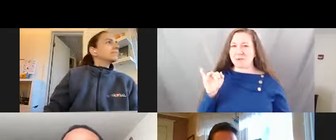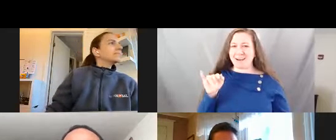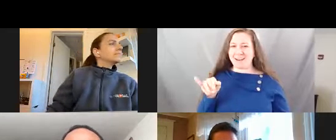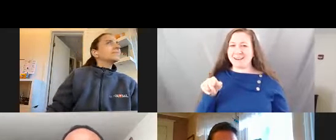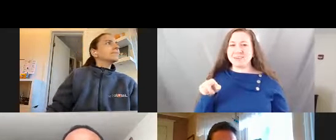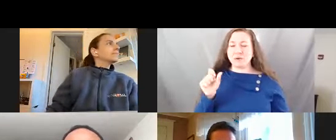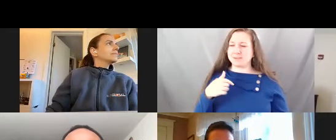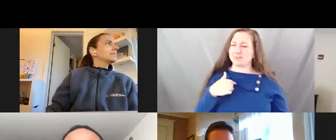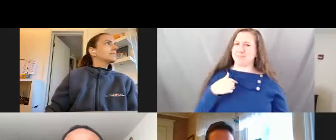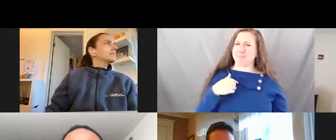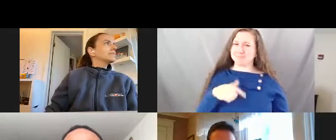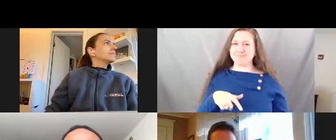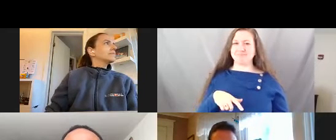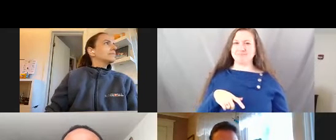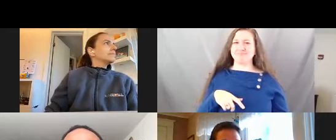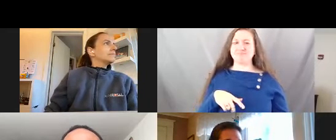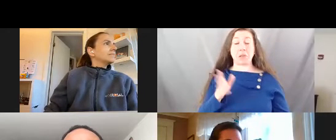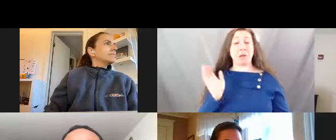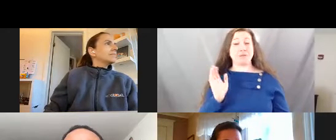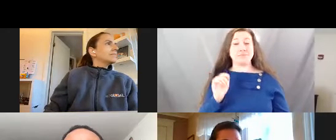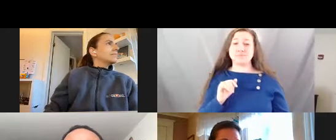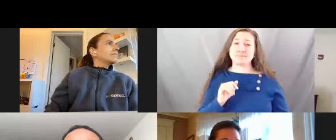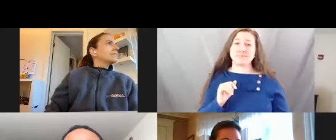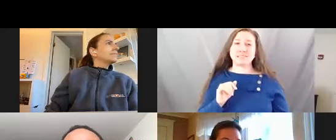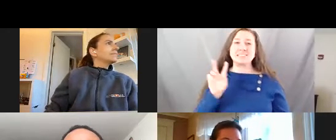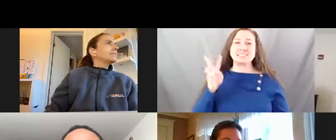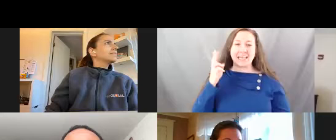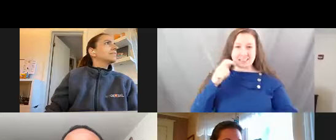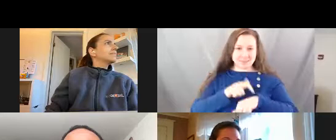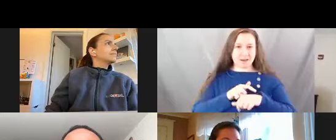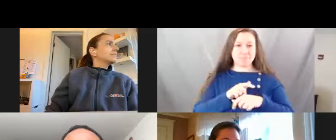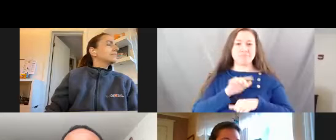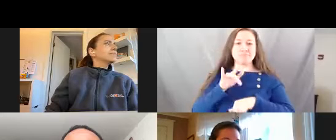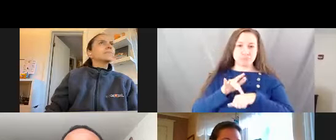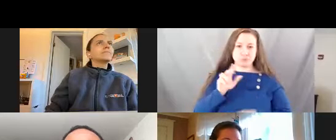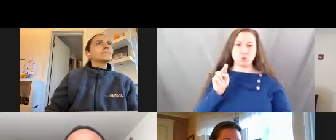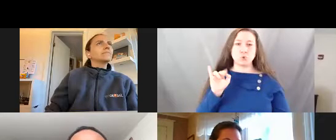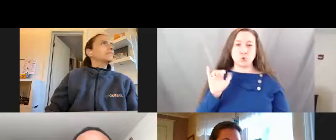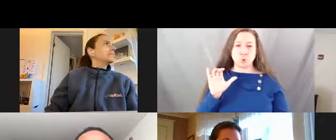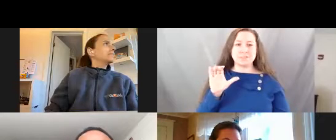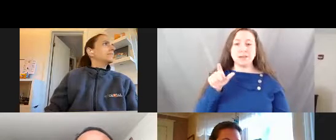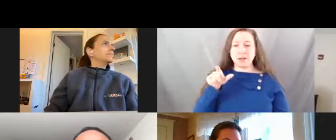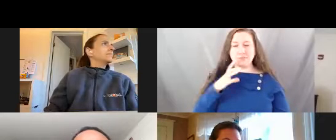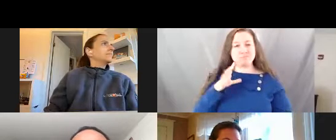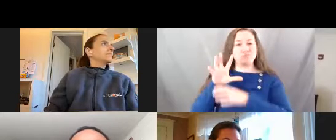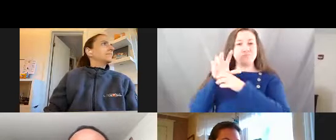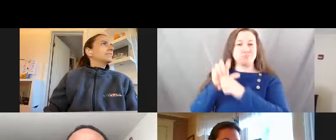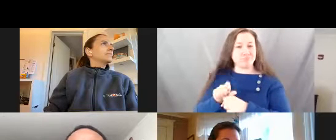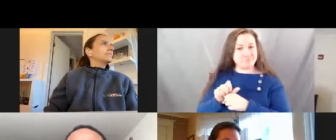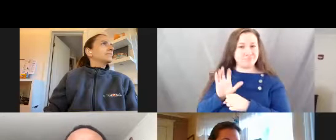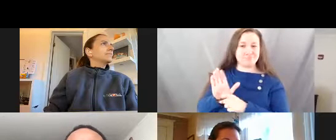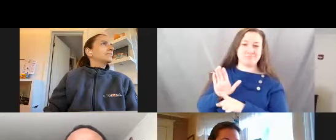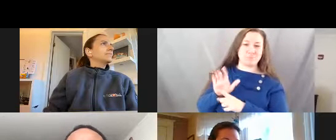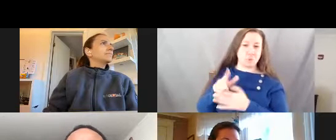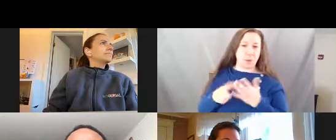bit like, it was a little off. But when the second time I had gone to New York City, I was like, okay, man, this is just normal. That's fine. Um,